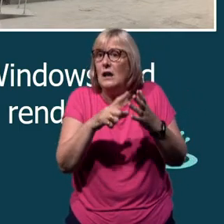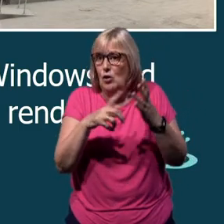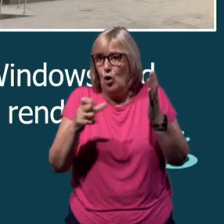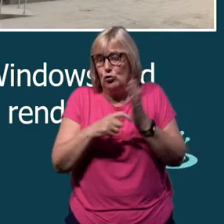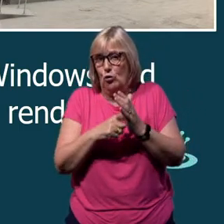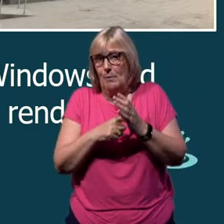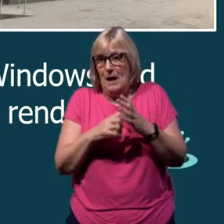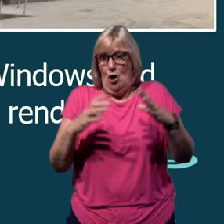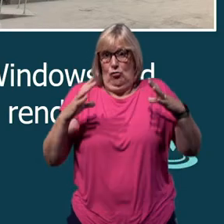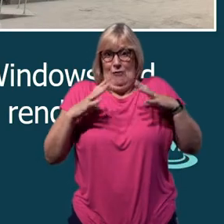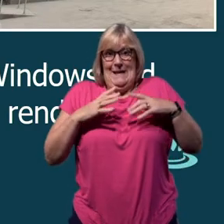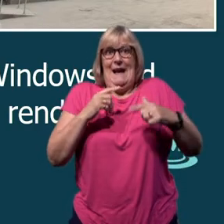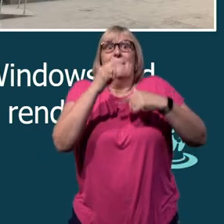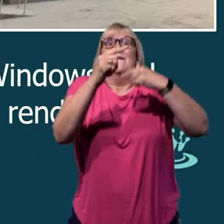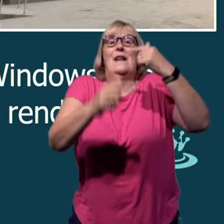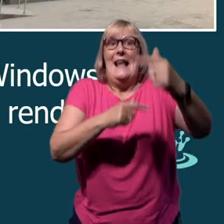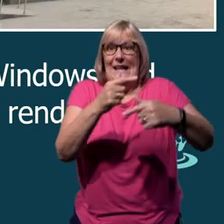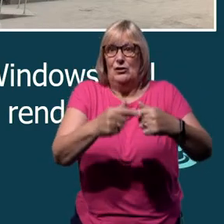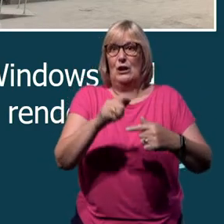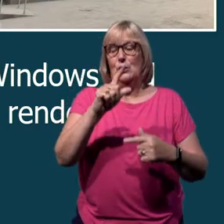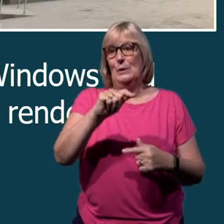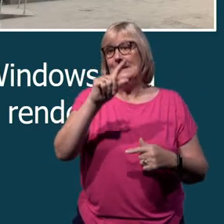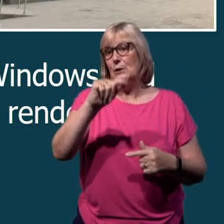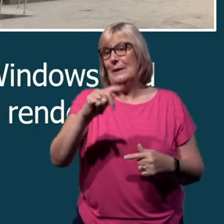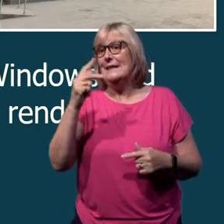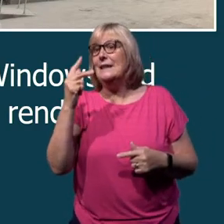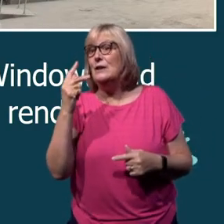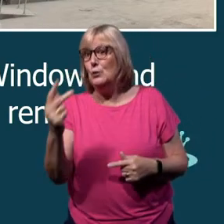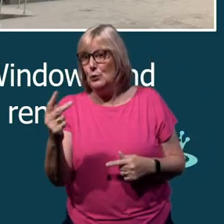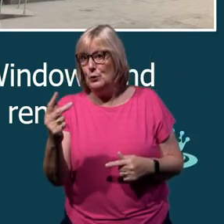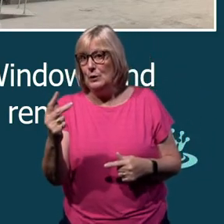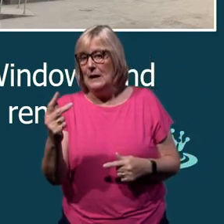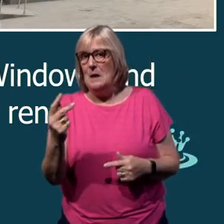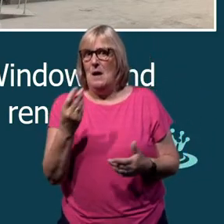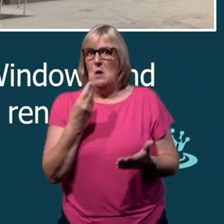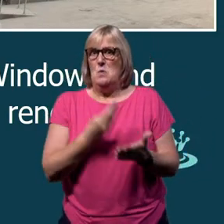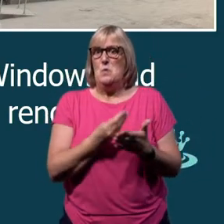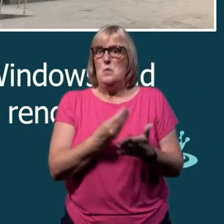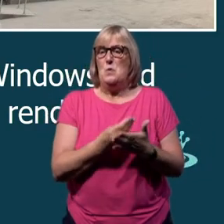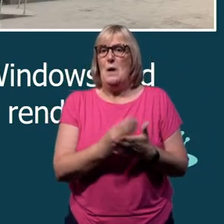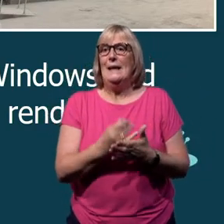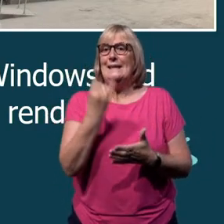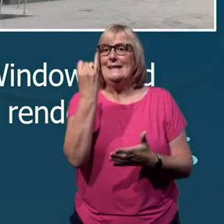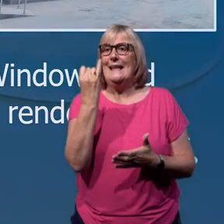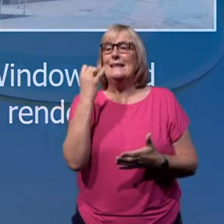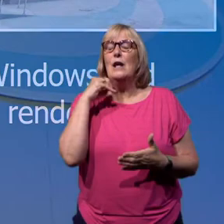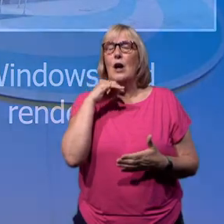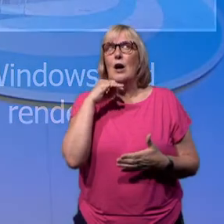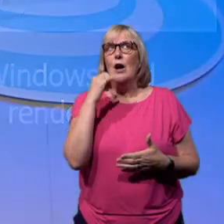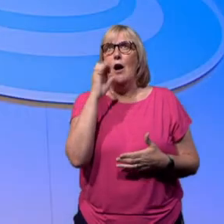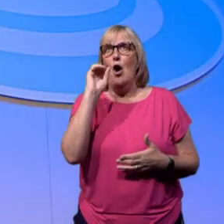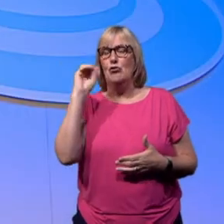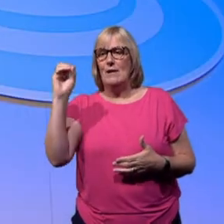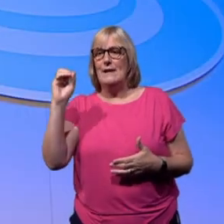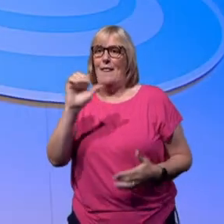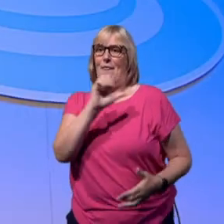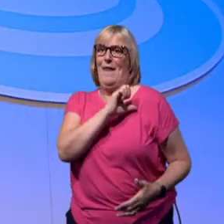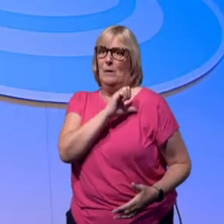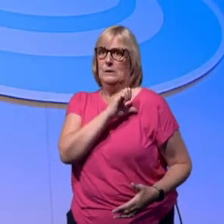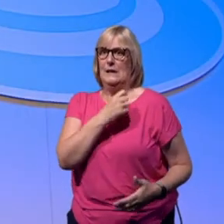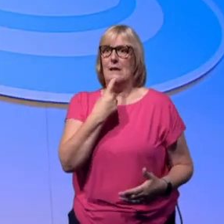for the convention in 2022. But it will cost around £600,000. So I would ask you